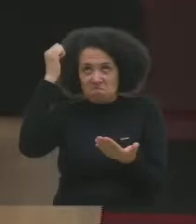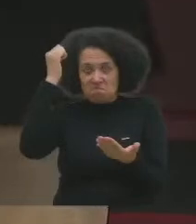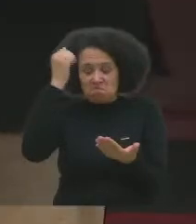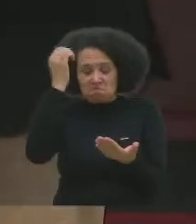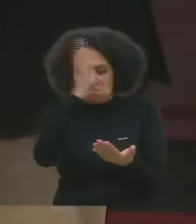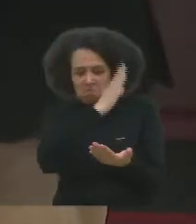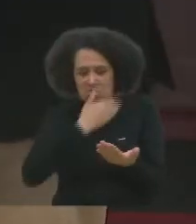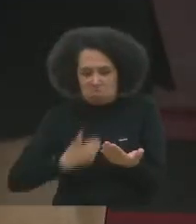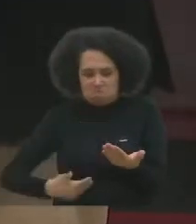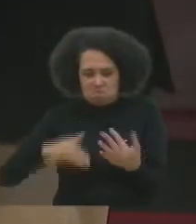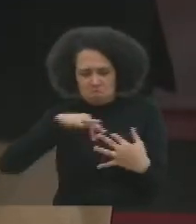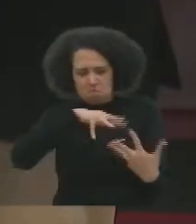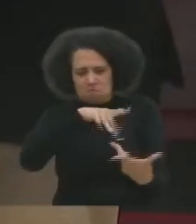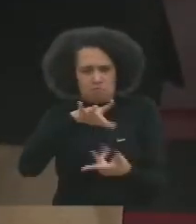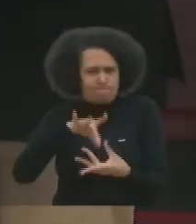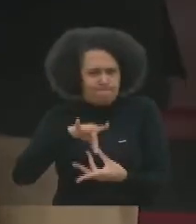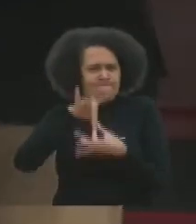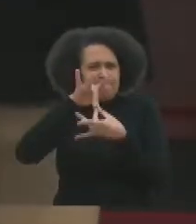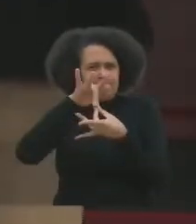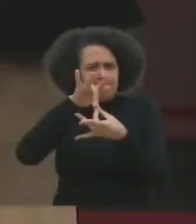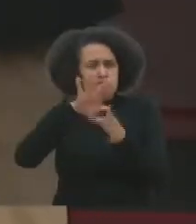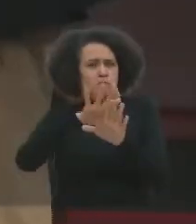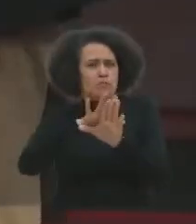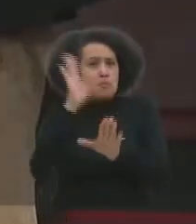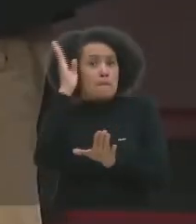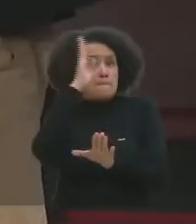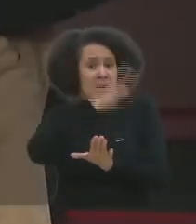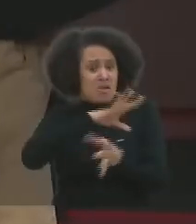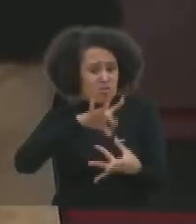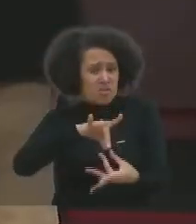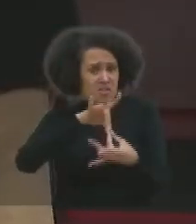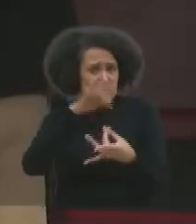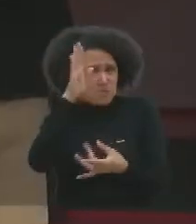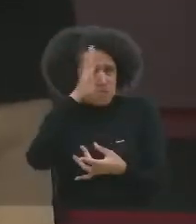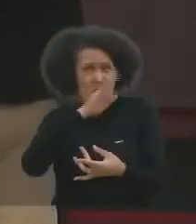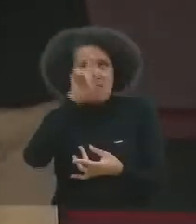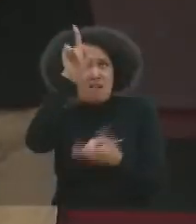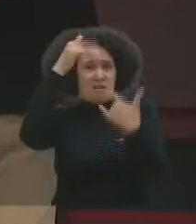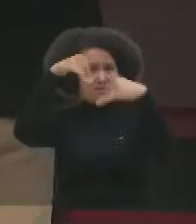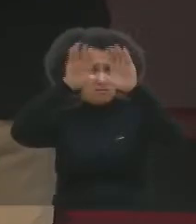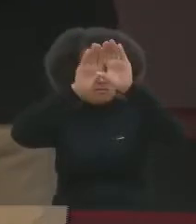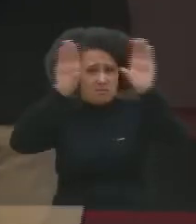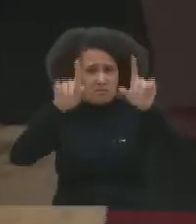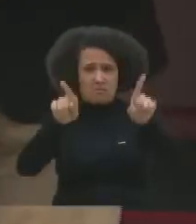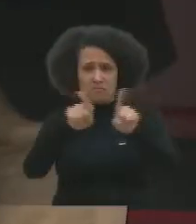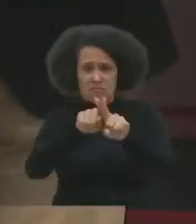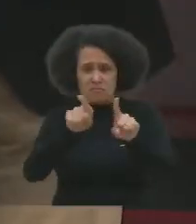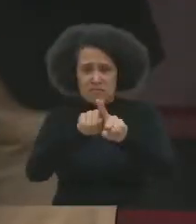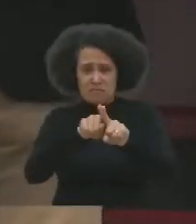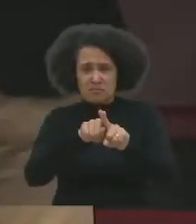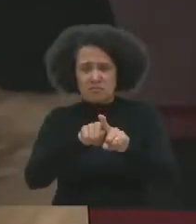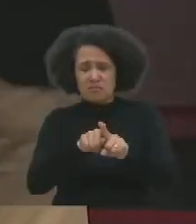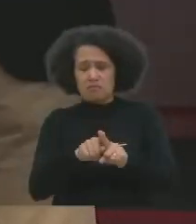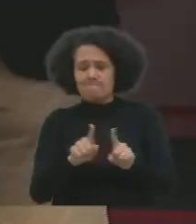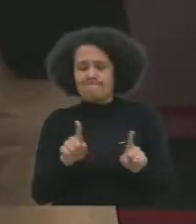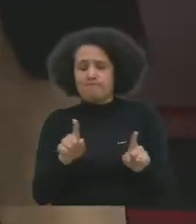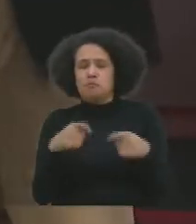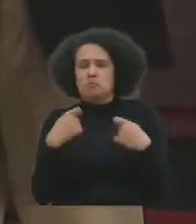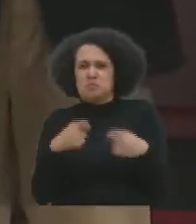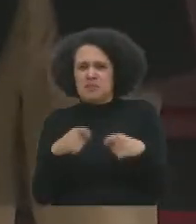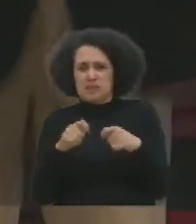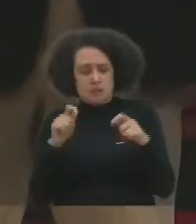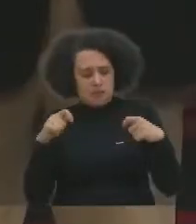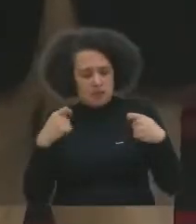the evil spirits in the heavens. E os maus espíritos do céu. Therefore, put on the armor of God. Então, revestivos